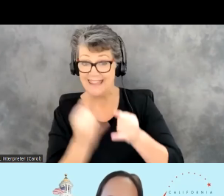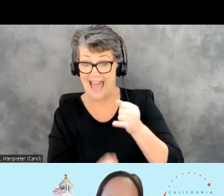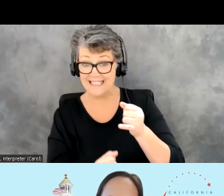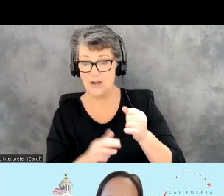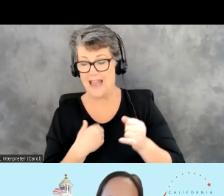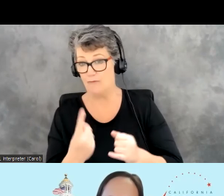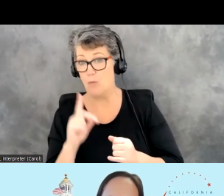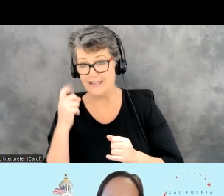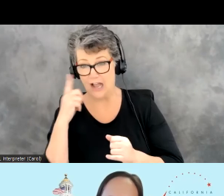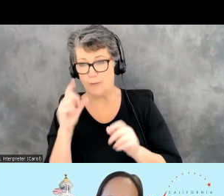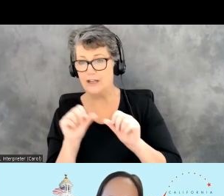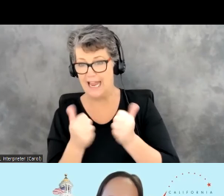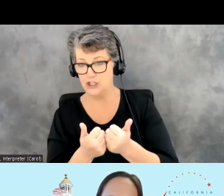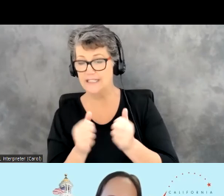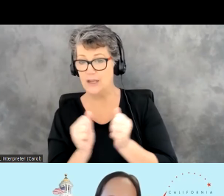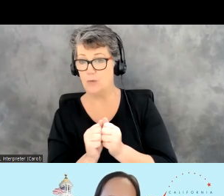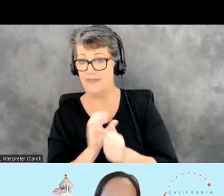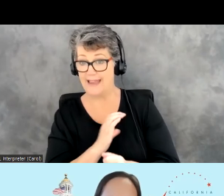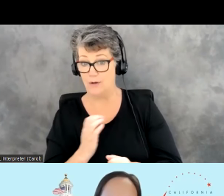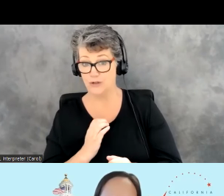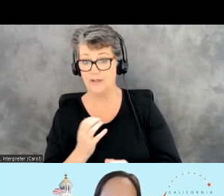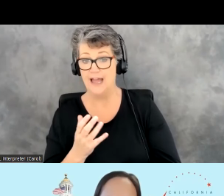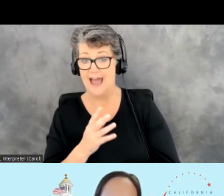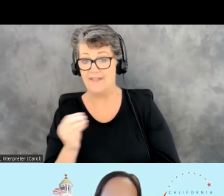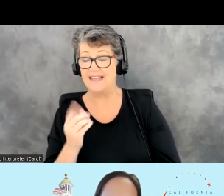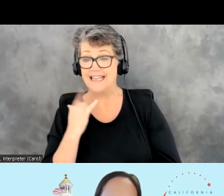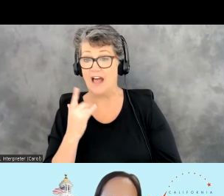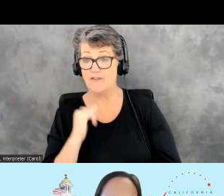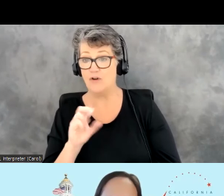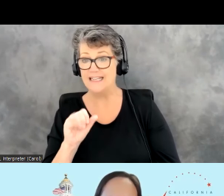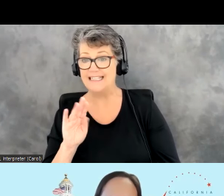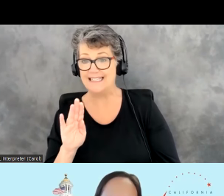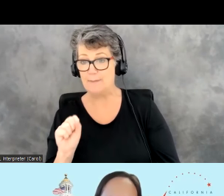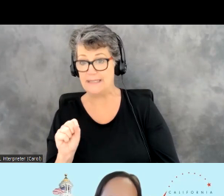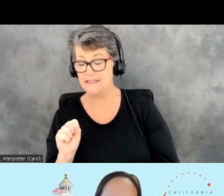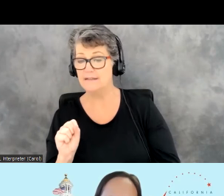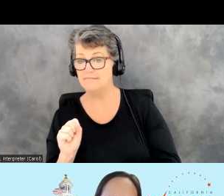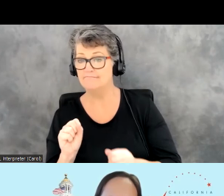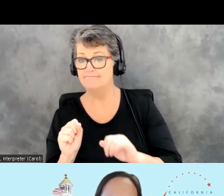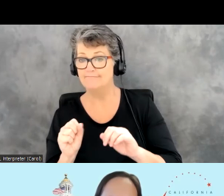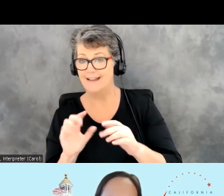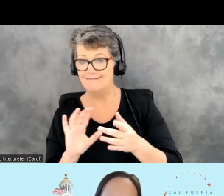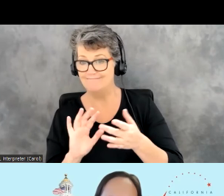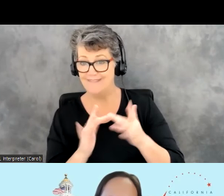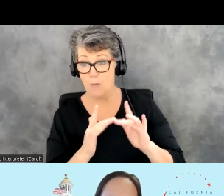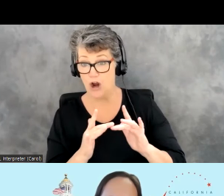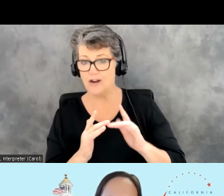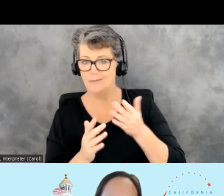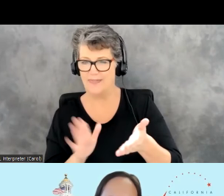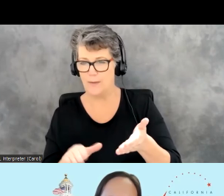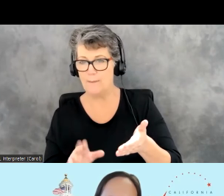have one governmental agency with the council, and that's the California Sibling Leadership Network. You can see on the bottom right-hand corner